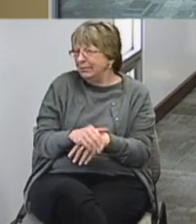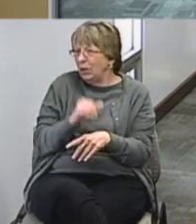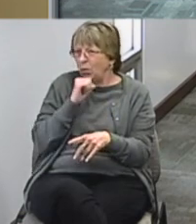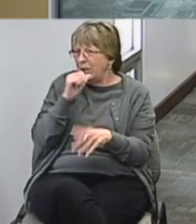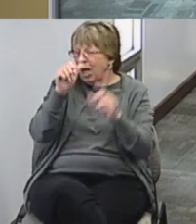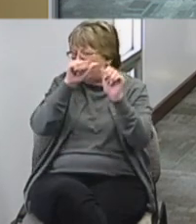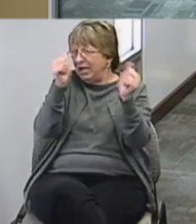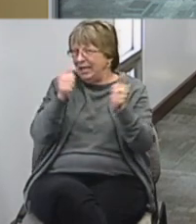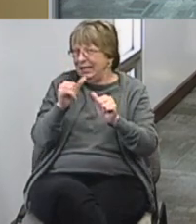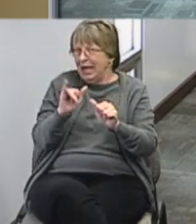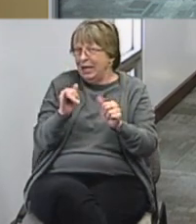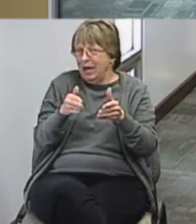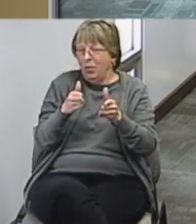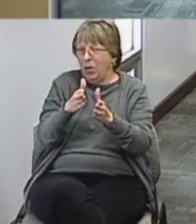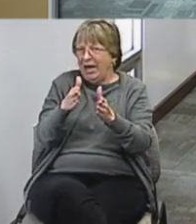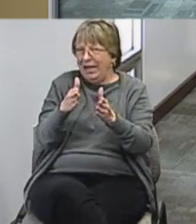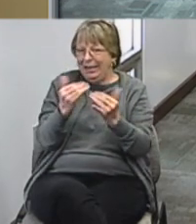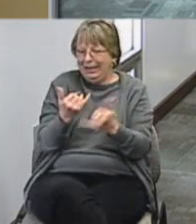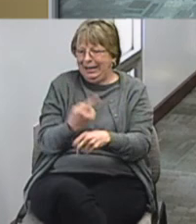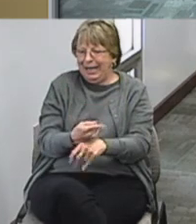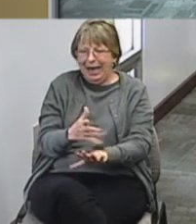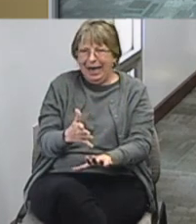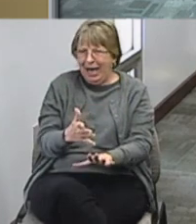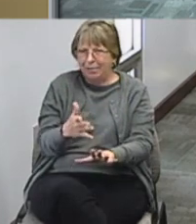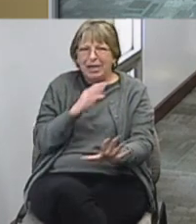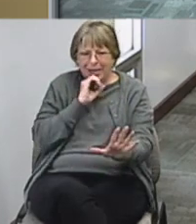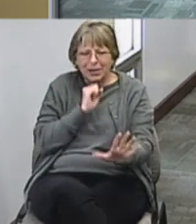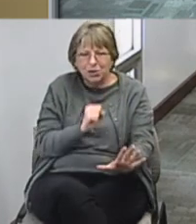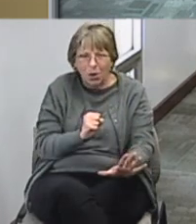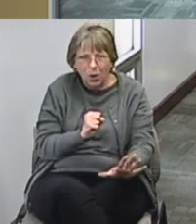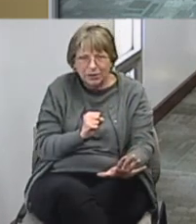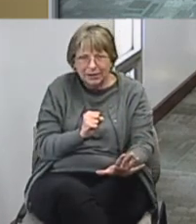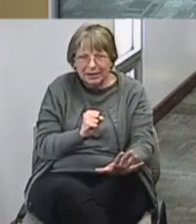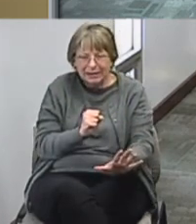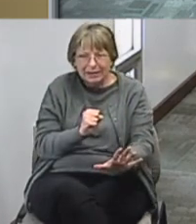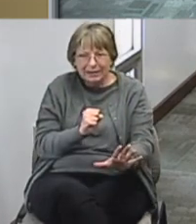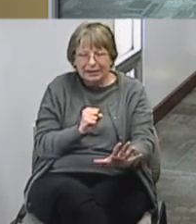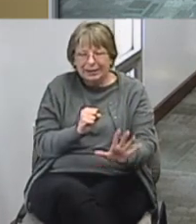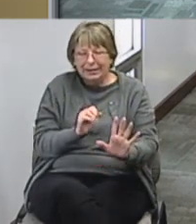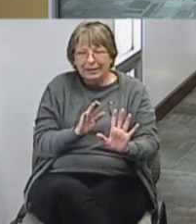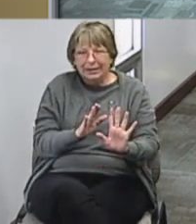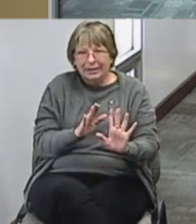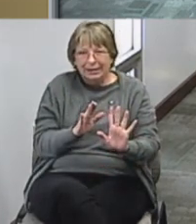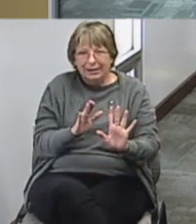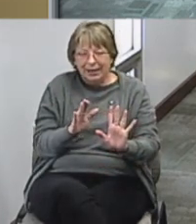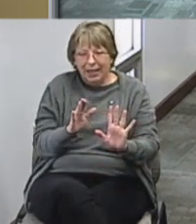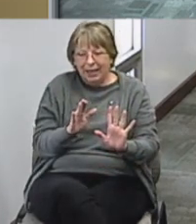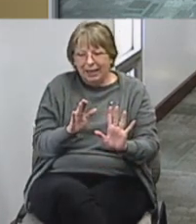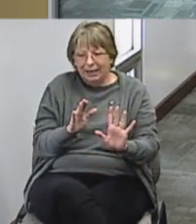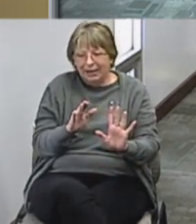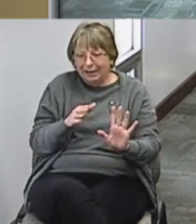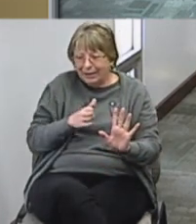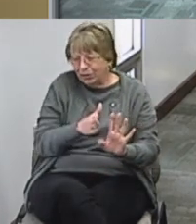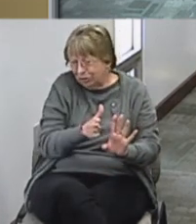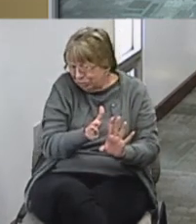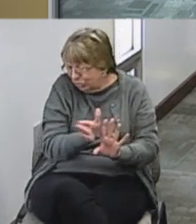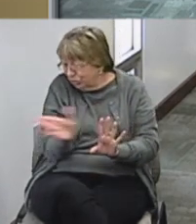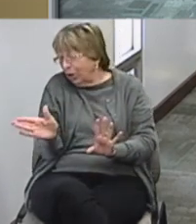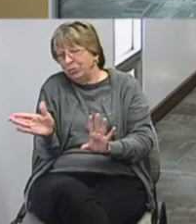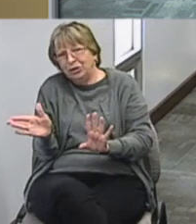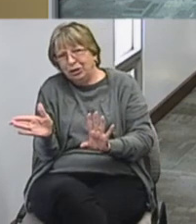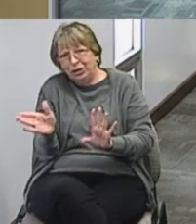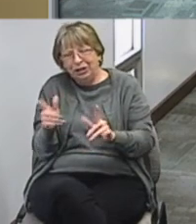that today. I mean, it was No. designed like that years ago, but pretty sharp turn. And the off-ramp off of, Woody Seat